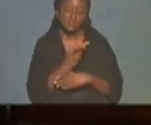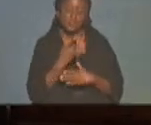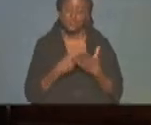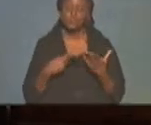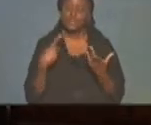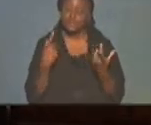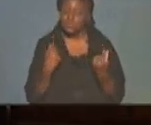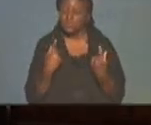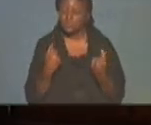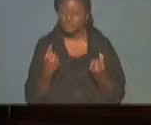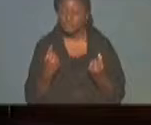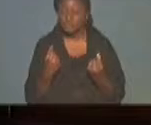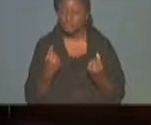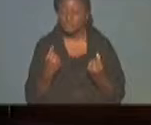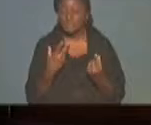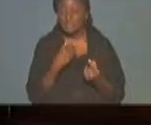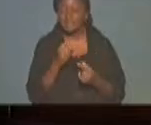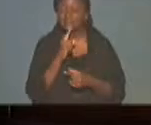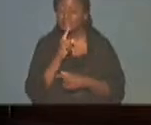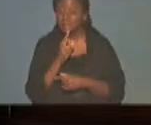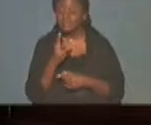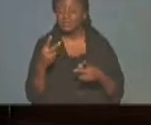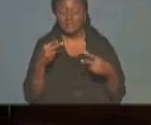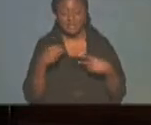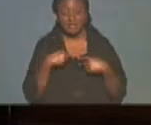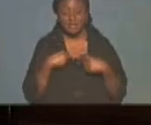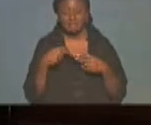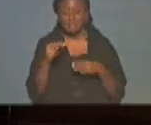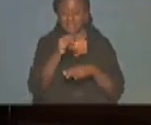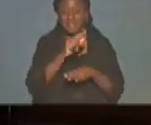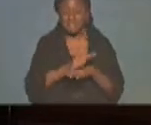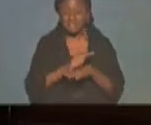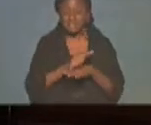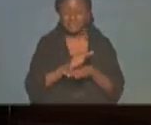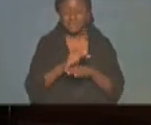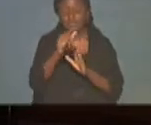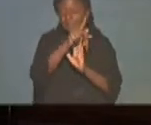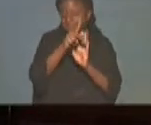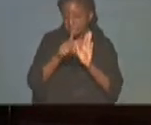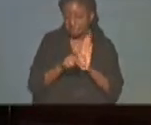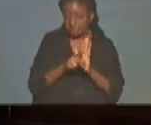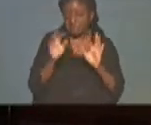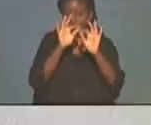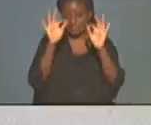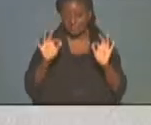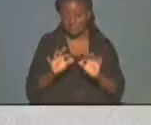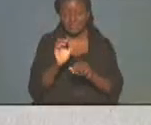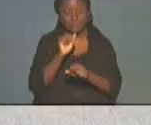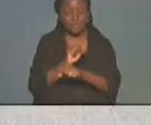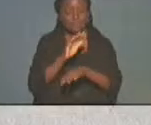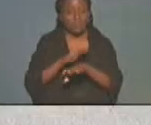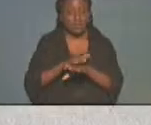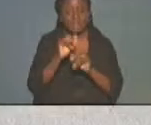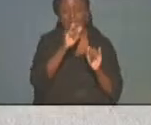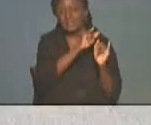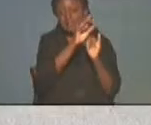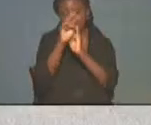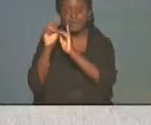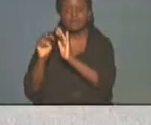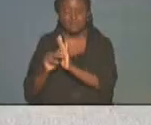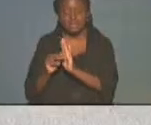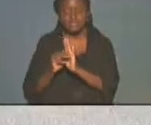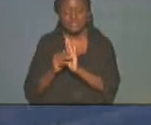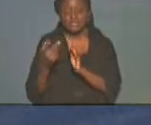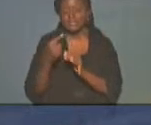that in fact we do have a national policy framework on immigration. Now, as set out during